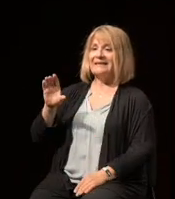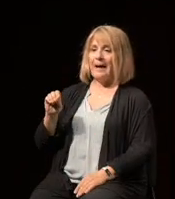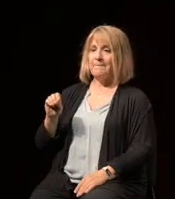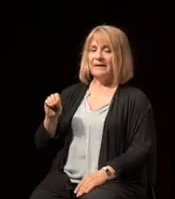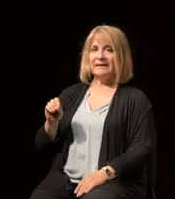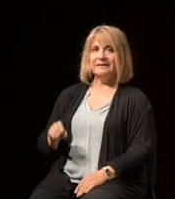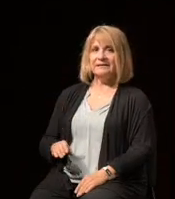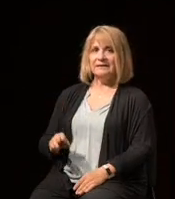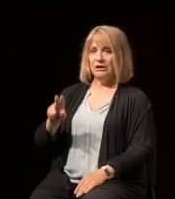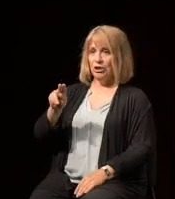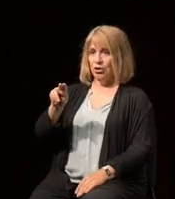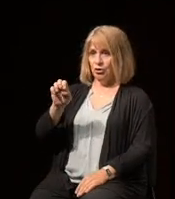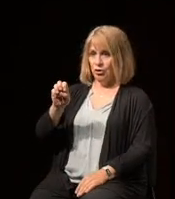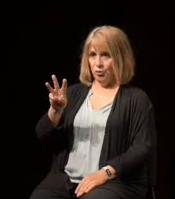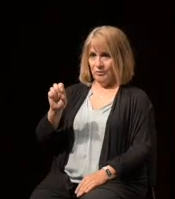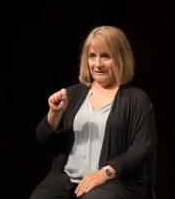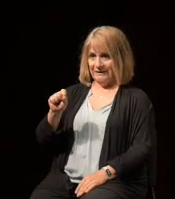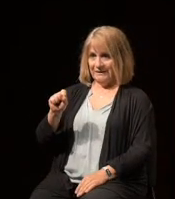news,